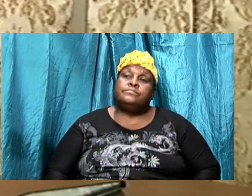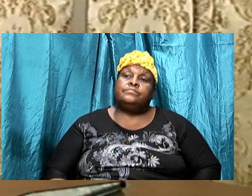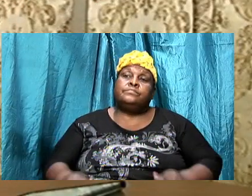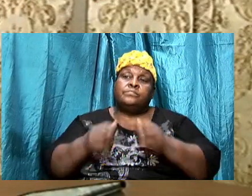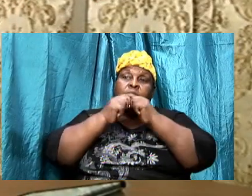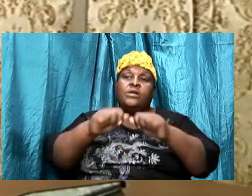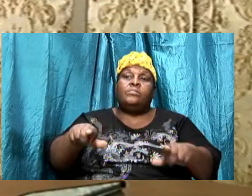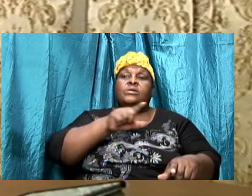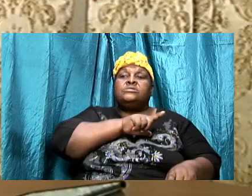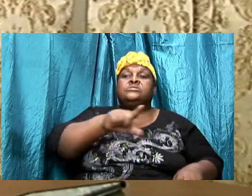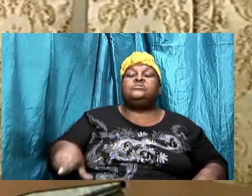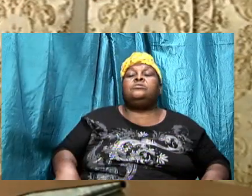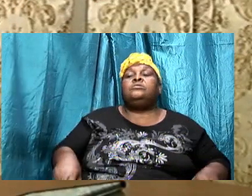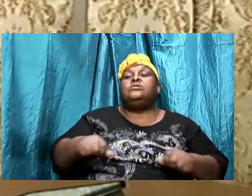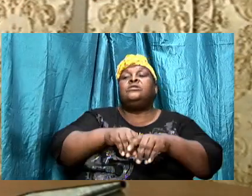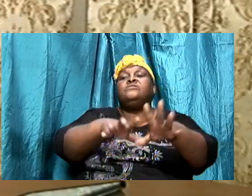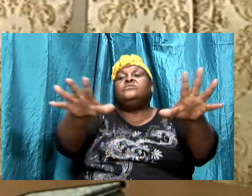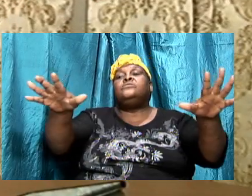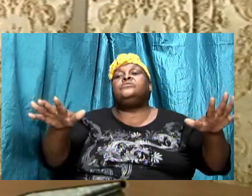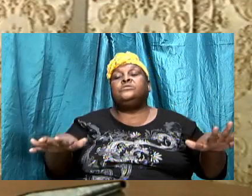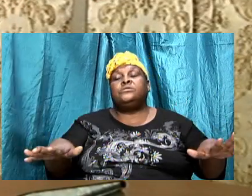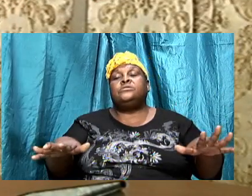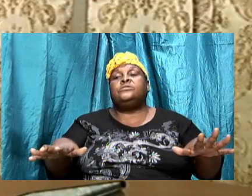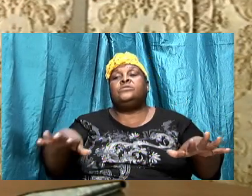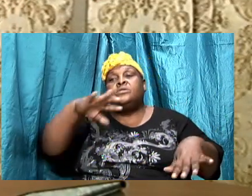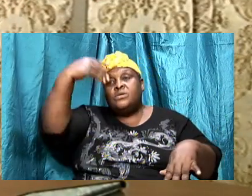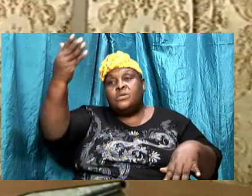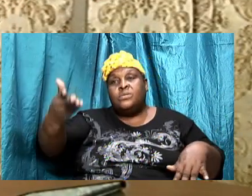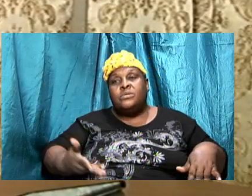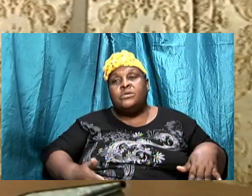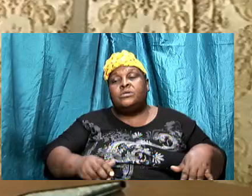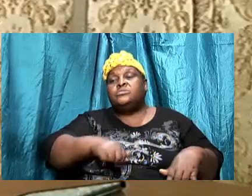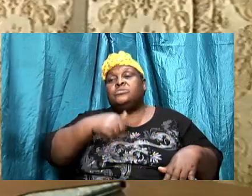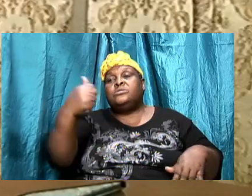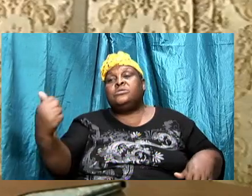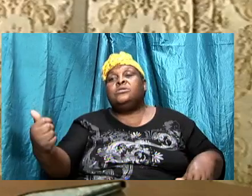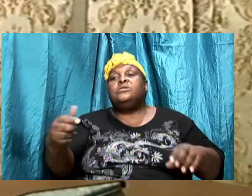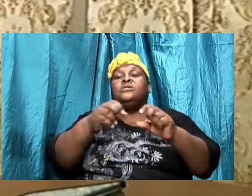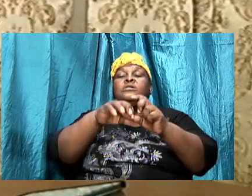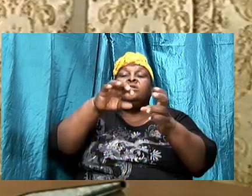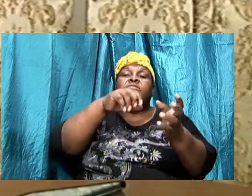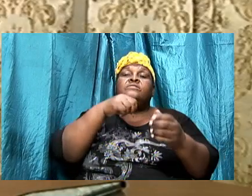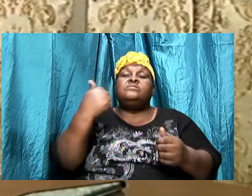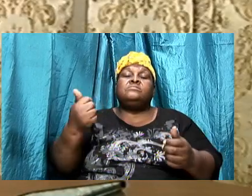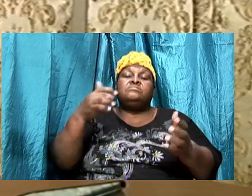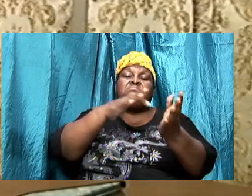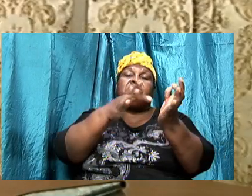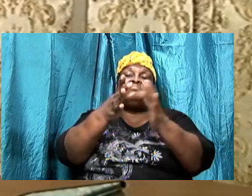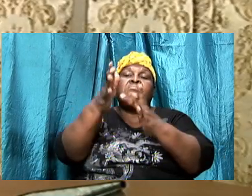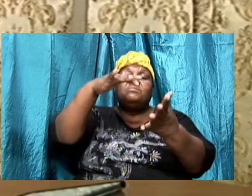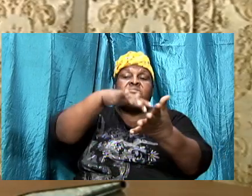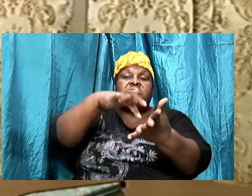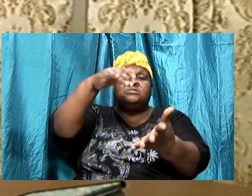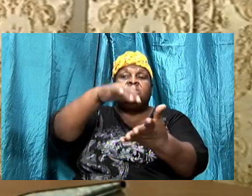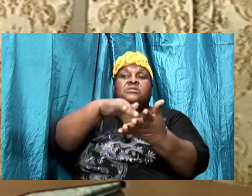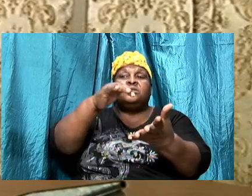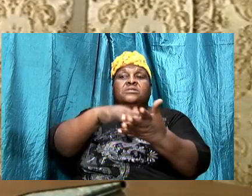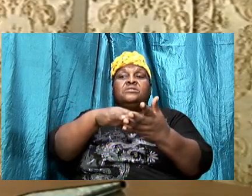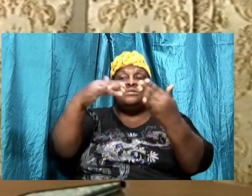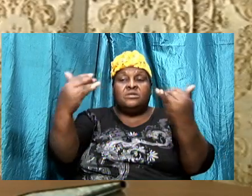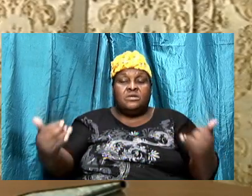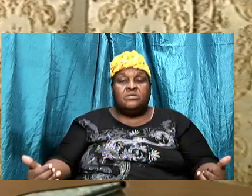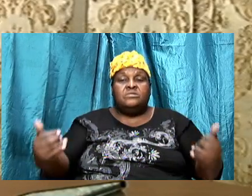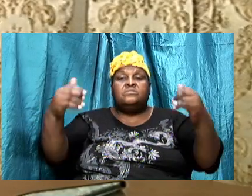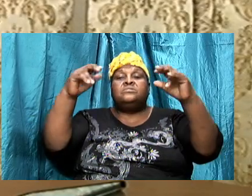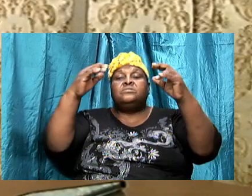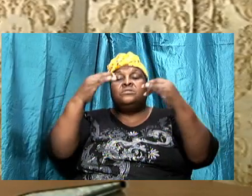Bless the Lord, everyone, and welcome to another of our Bible studies. In today's